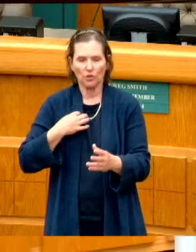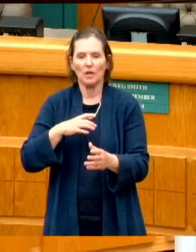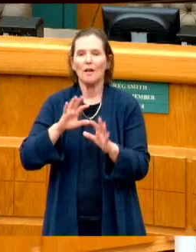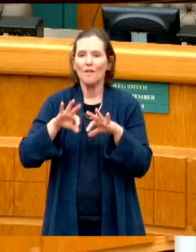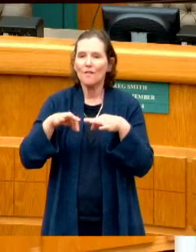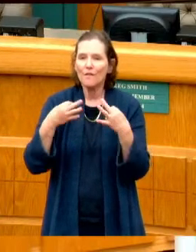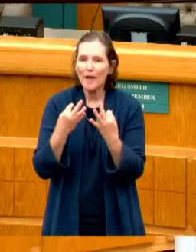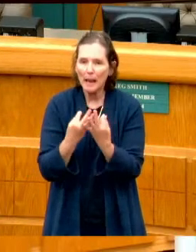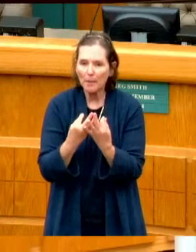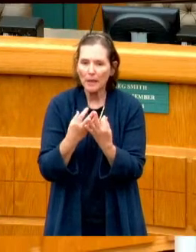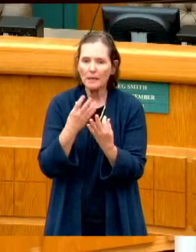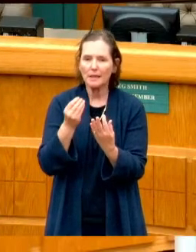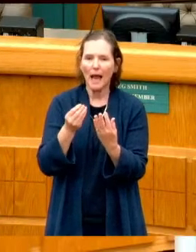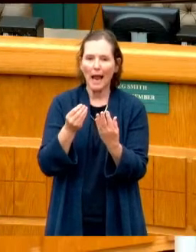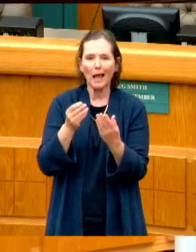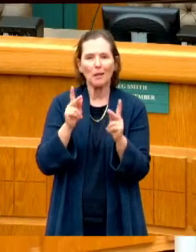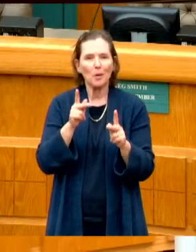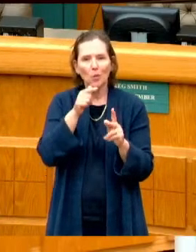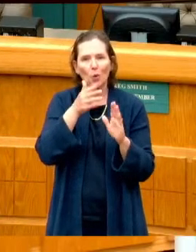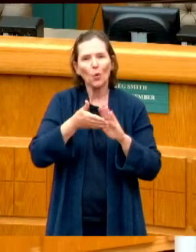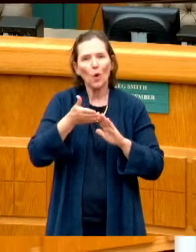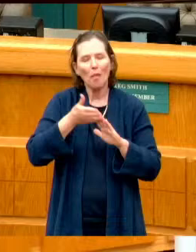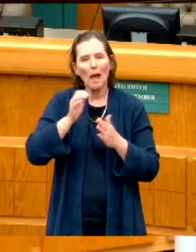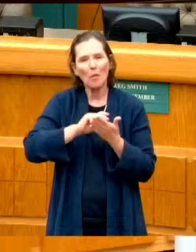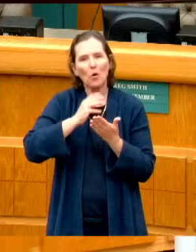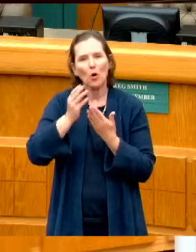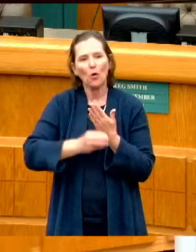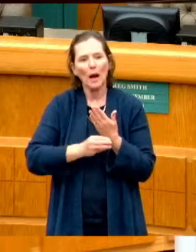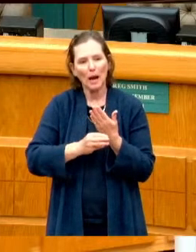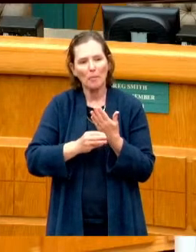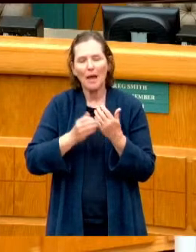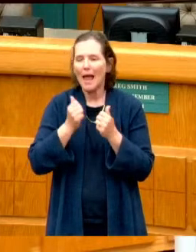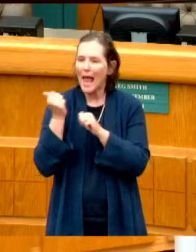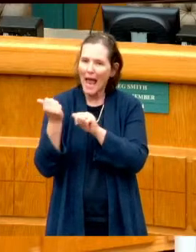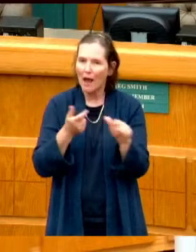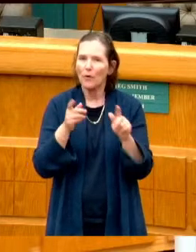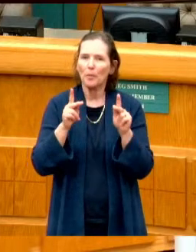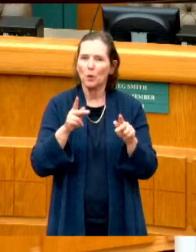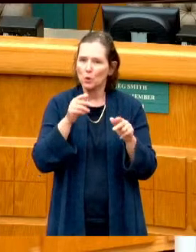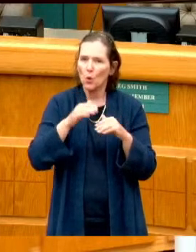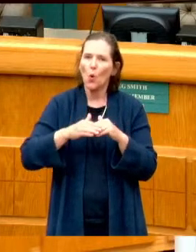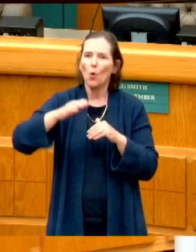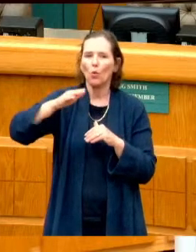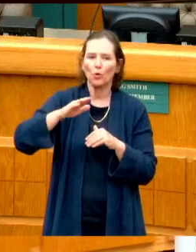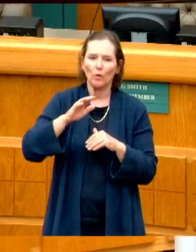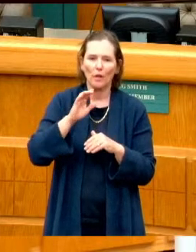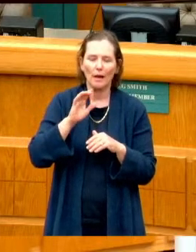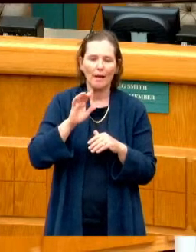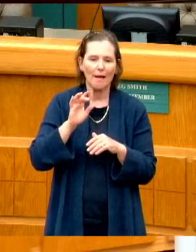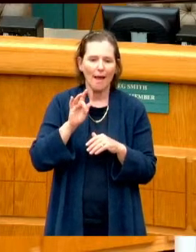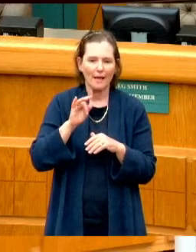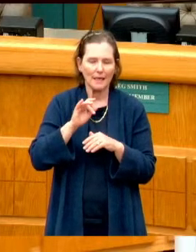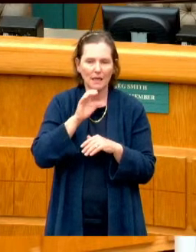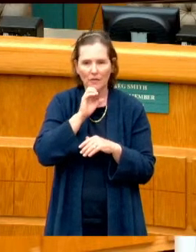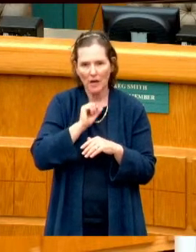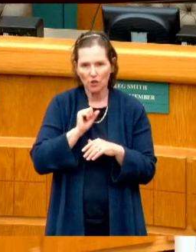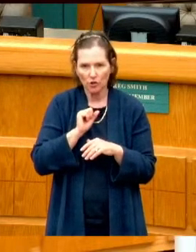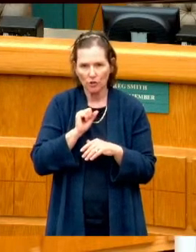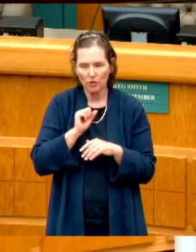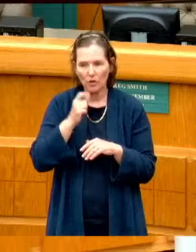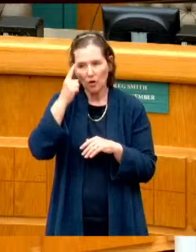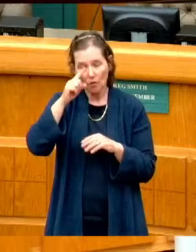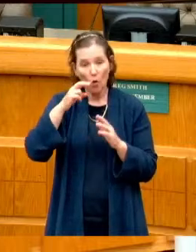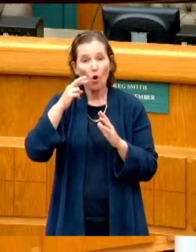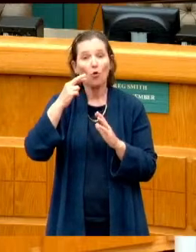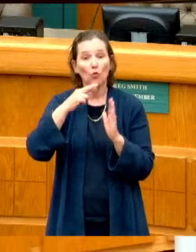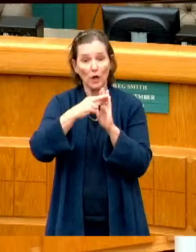ages 18 and over. To register for the J&J one and done vaccine, you can register online using